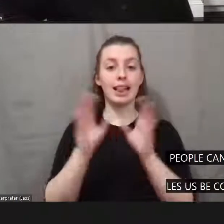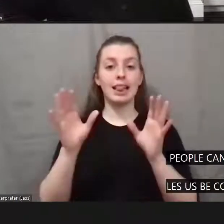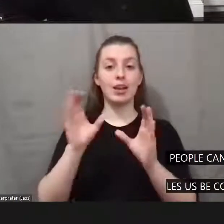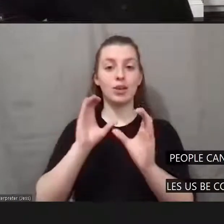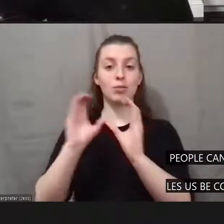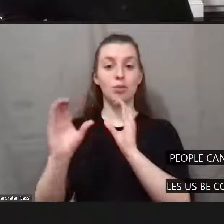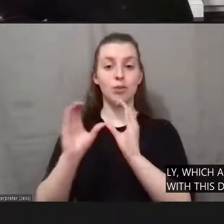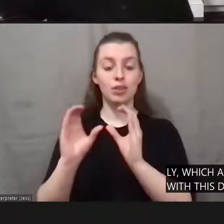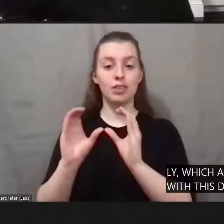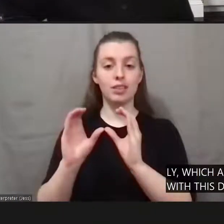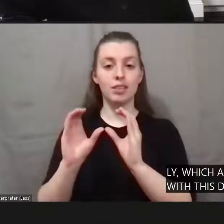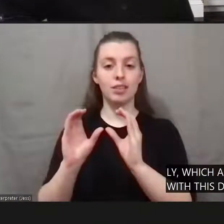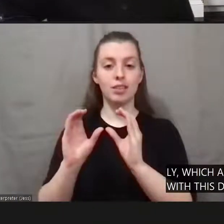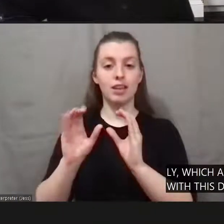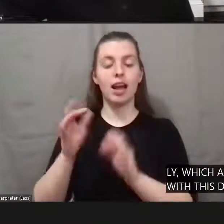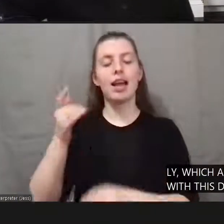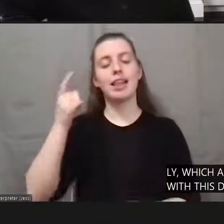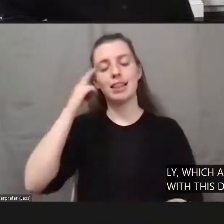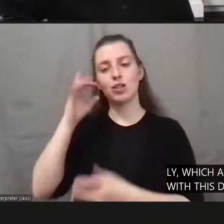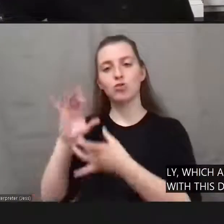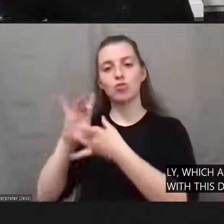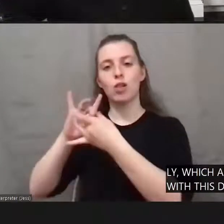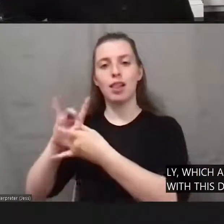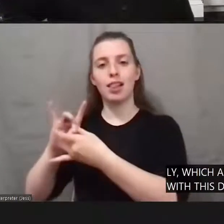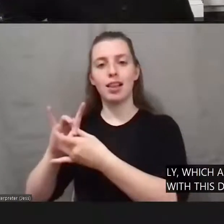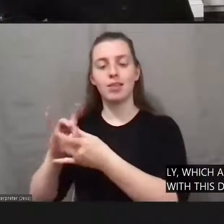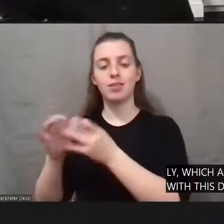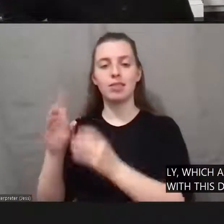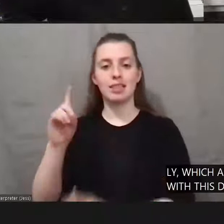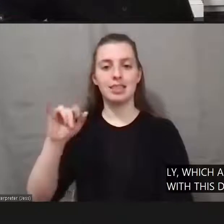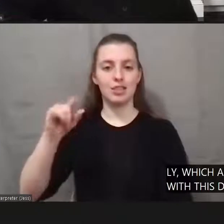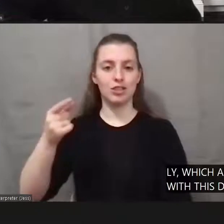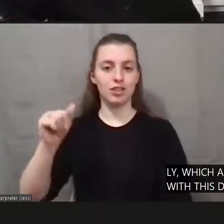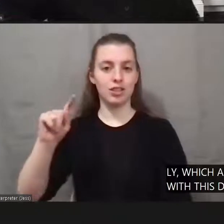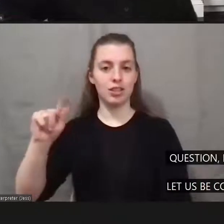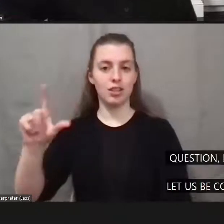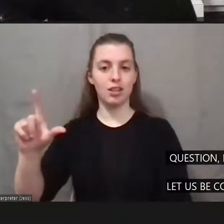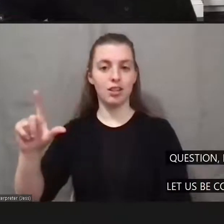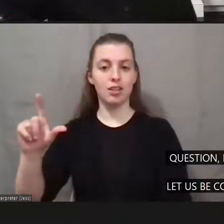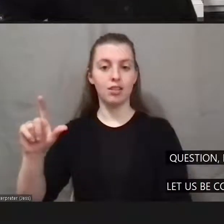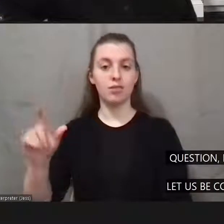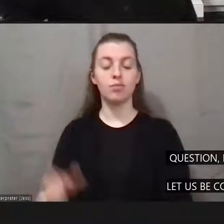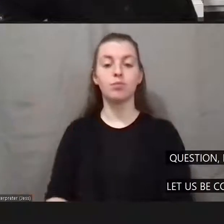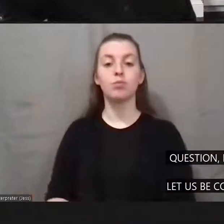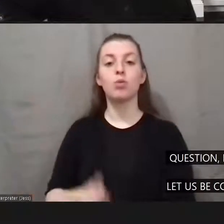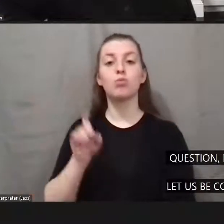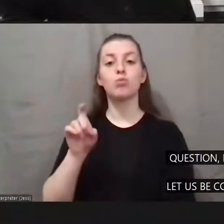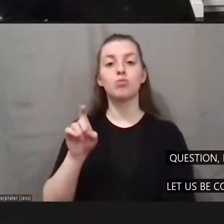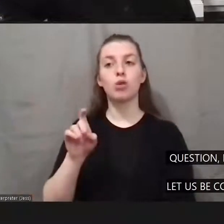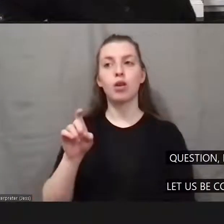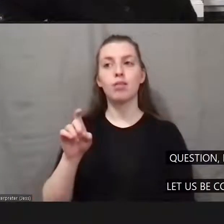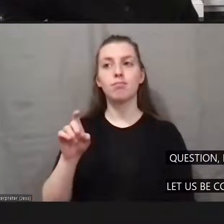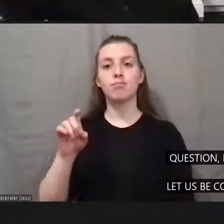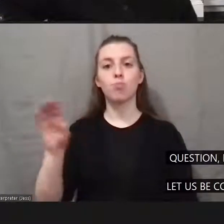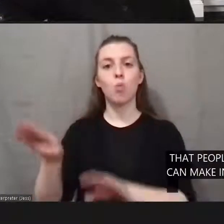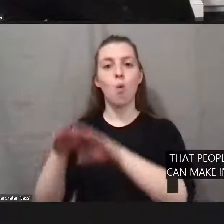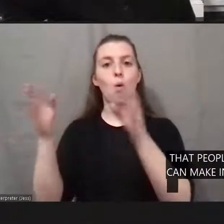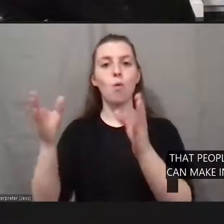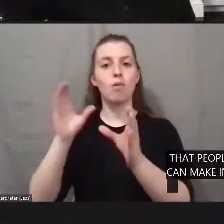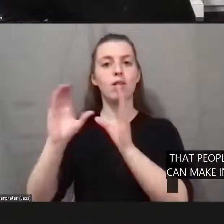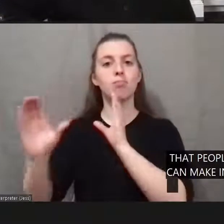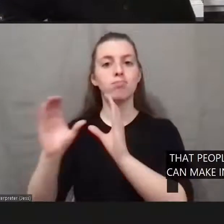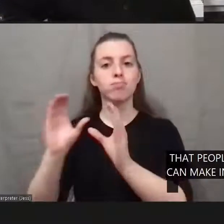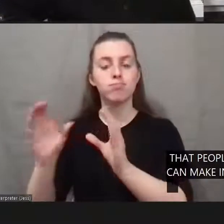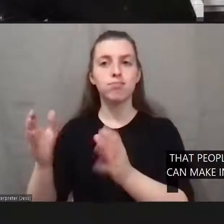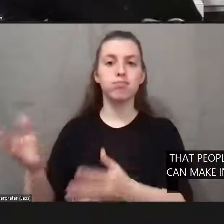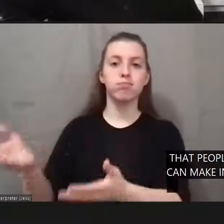accessibility question, Patrick, and let us be communicating so that people with disabilities can make informed decisions. Let me be able to know if